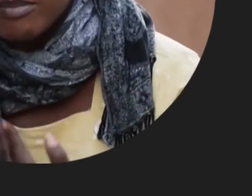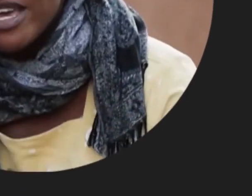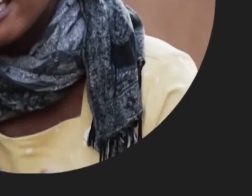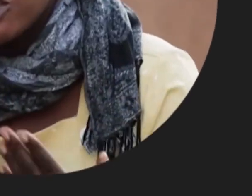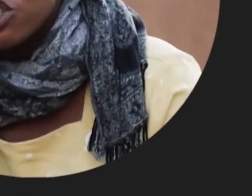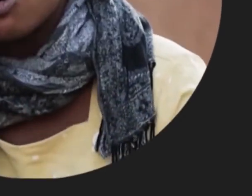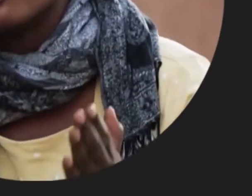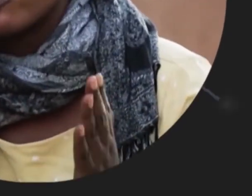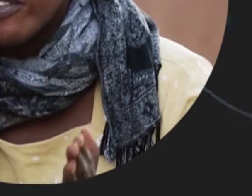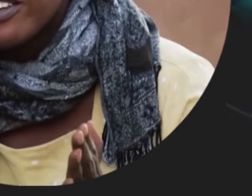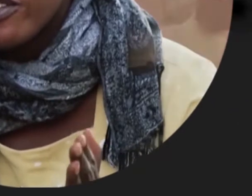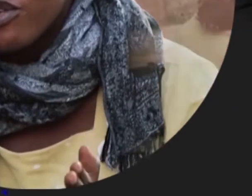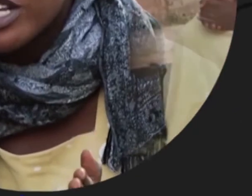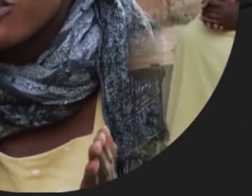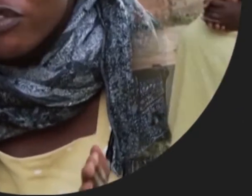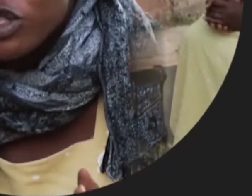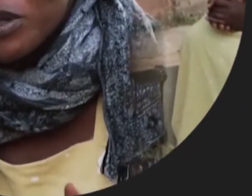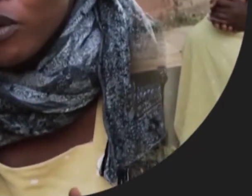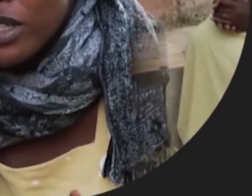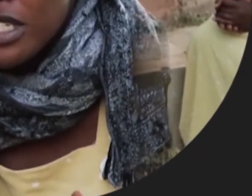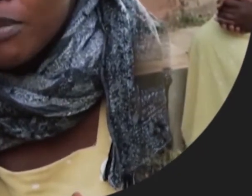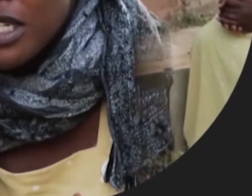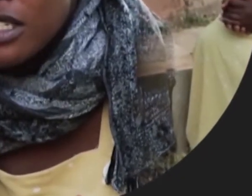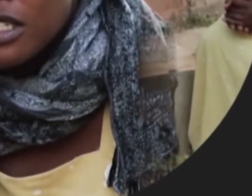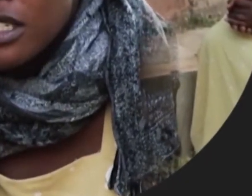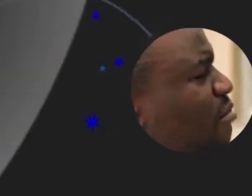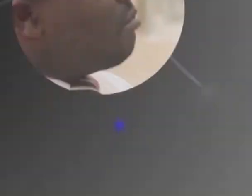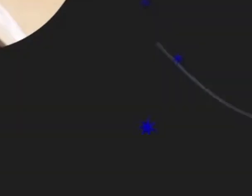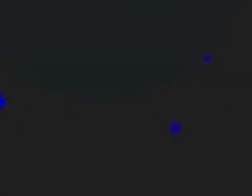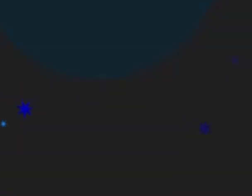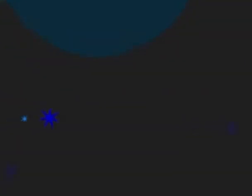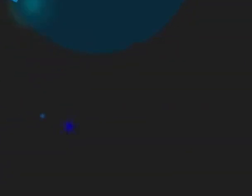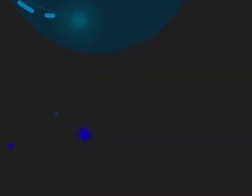Let's me and you to fight for the rights of those people with